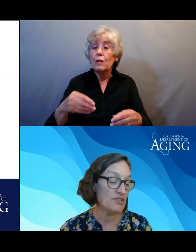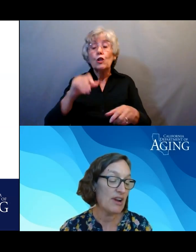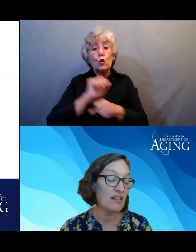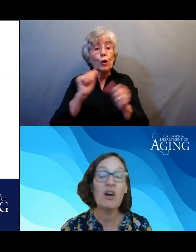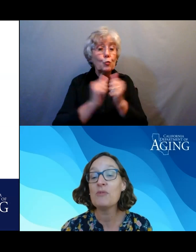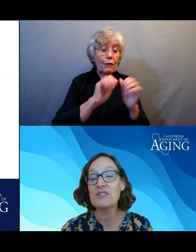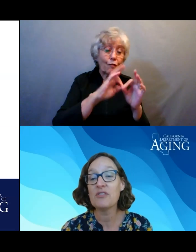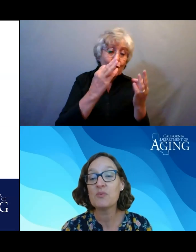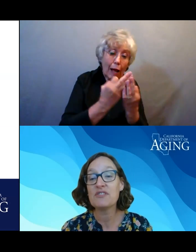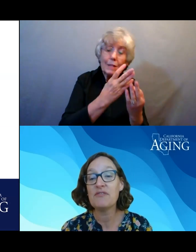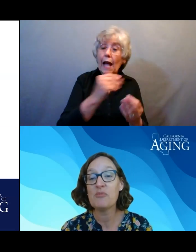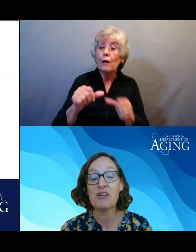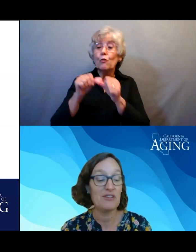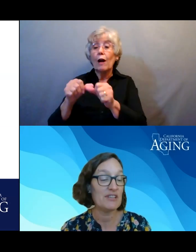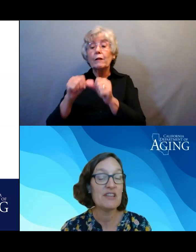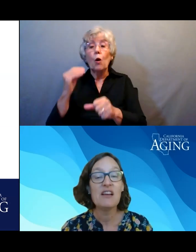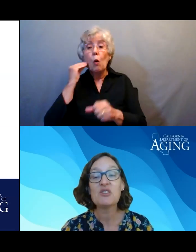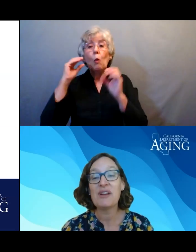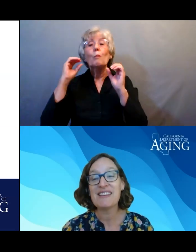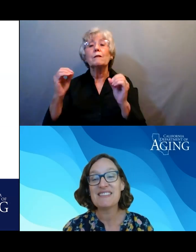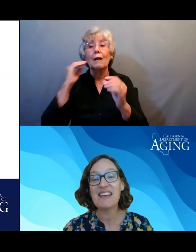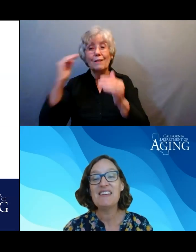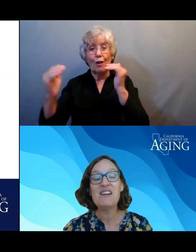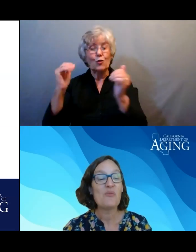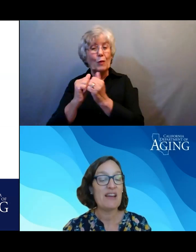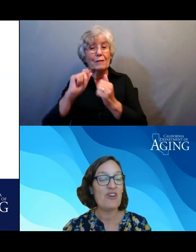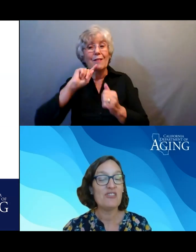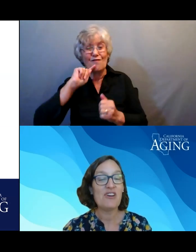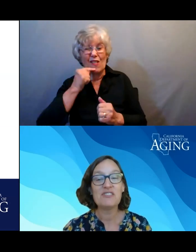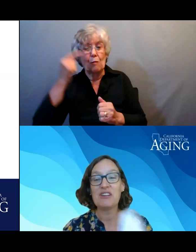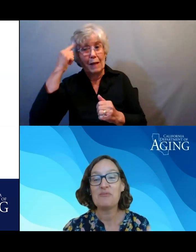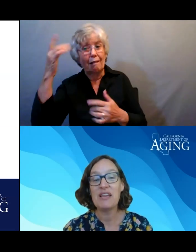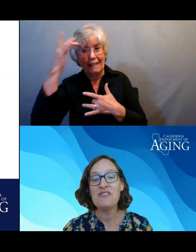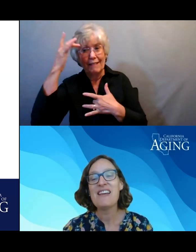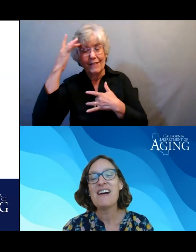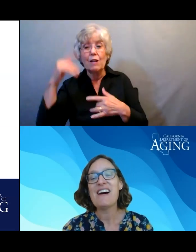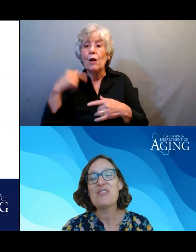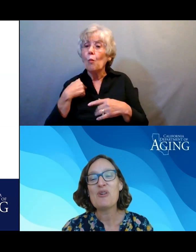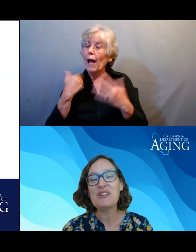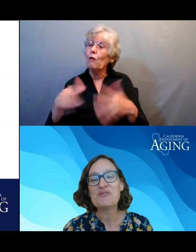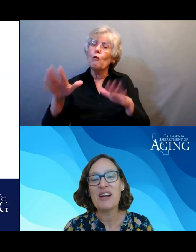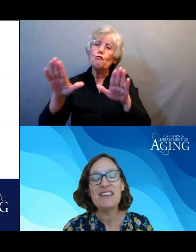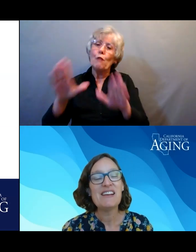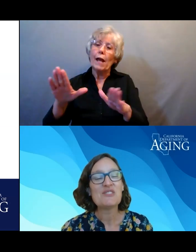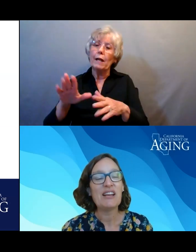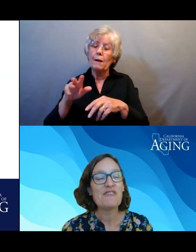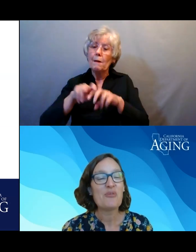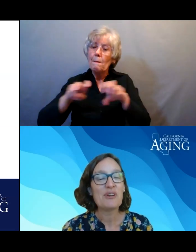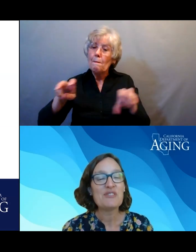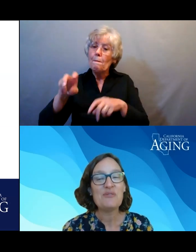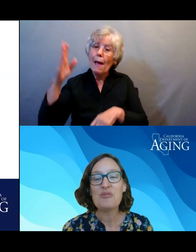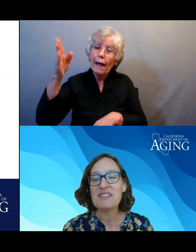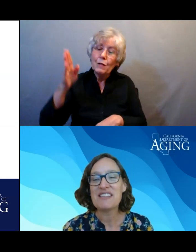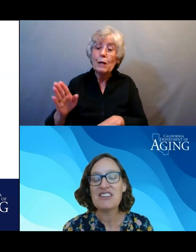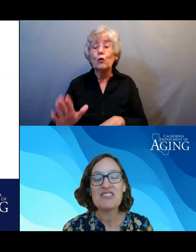as well as chronically homeless adults with severe mental illness. So as I said, we have a all-star panel. The moment is right. So I look